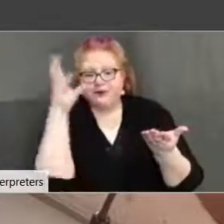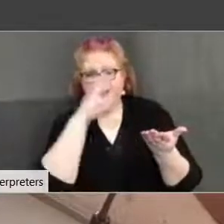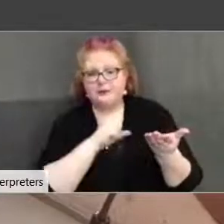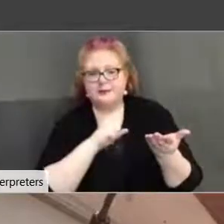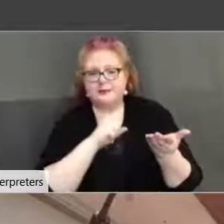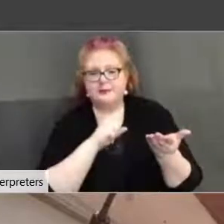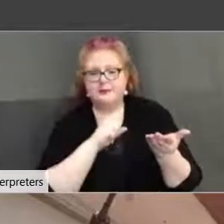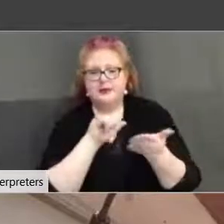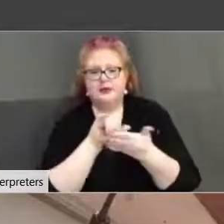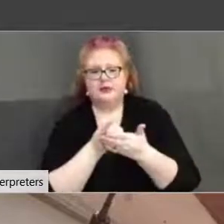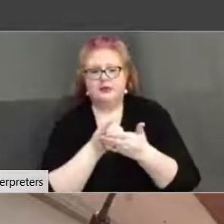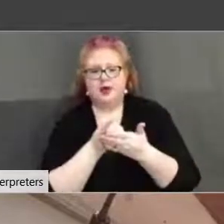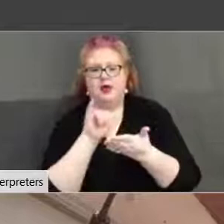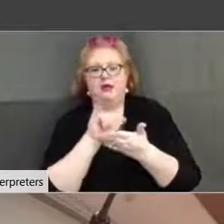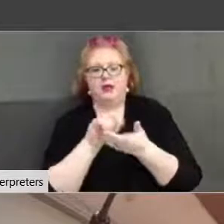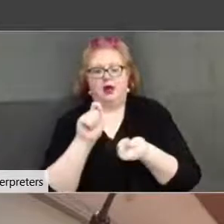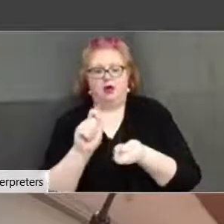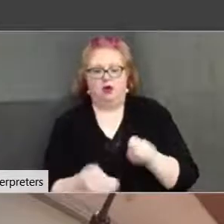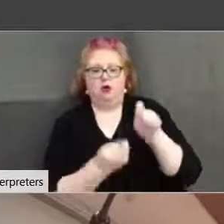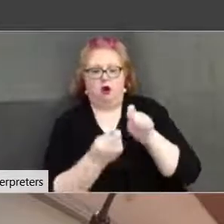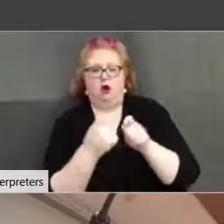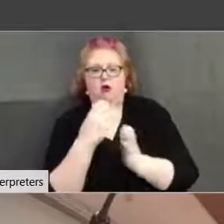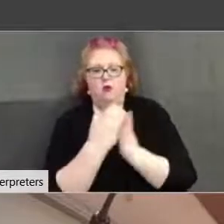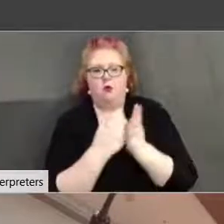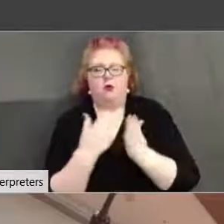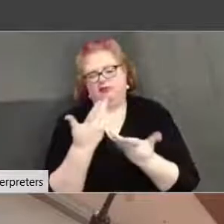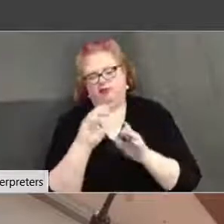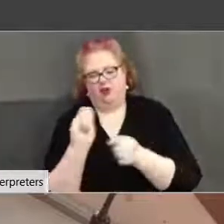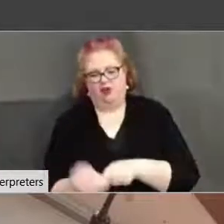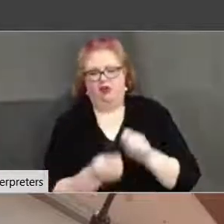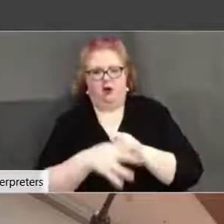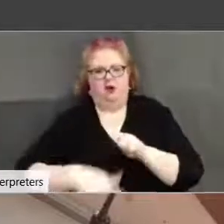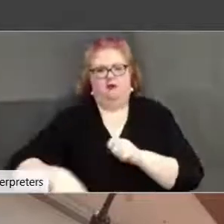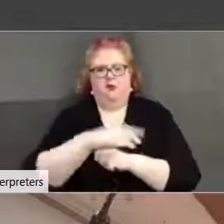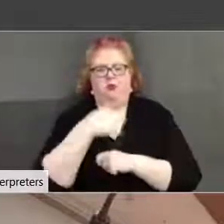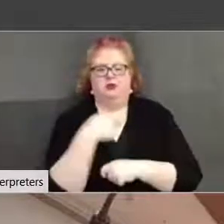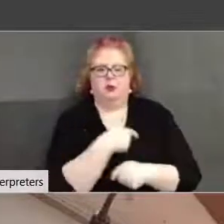golf course that we closed. So Hyman is still being used